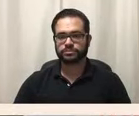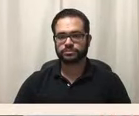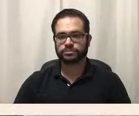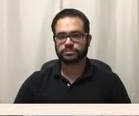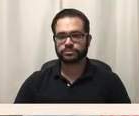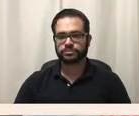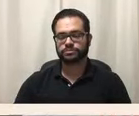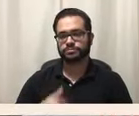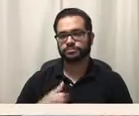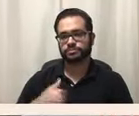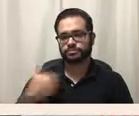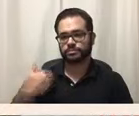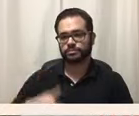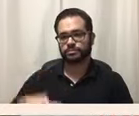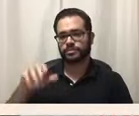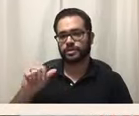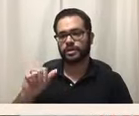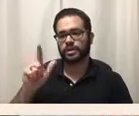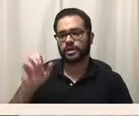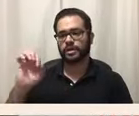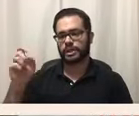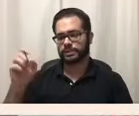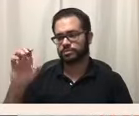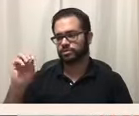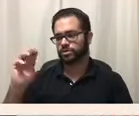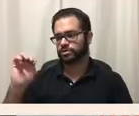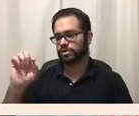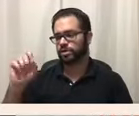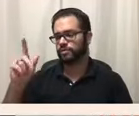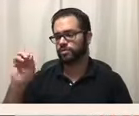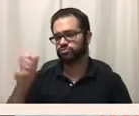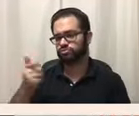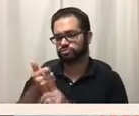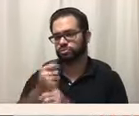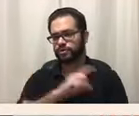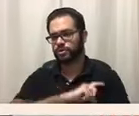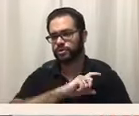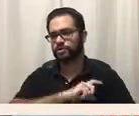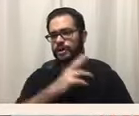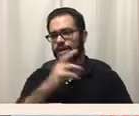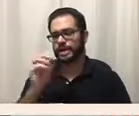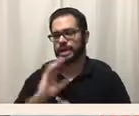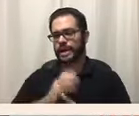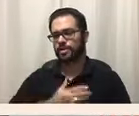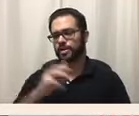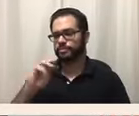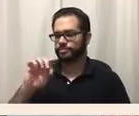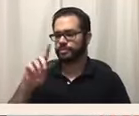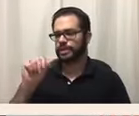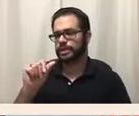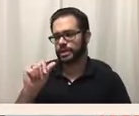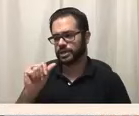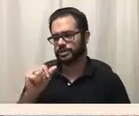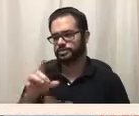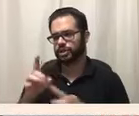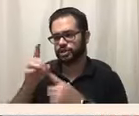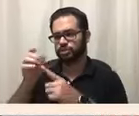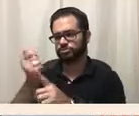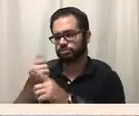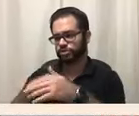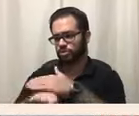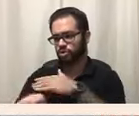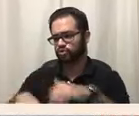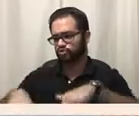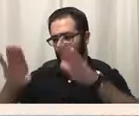Alex Montalvo is an officer for Creative Leaps, as well as our media specialist. Born and raised in Puerto Rico, Alex studied music